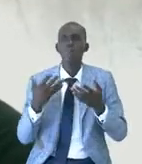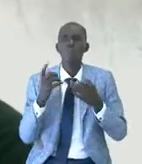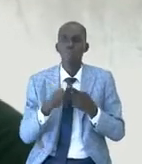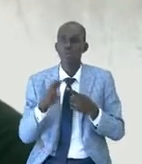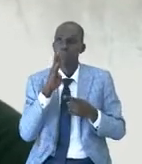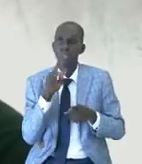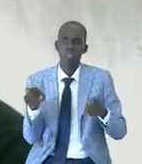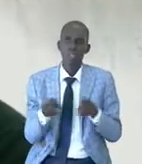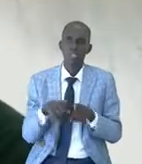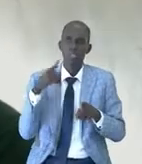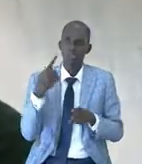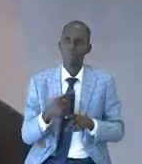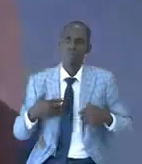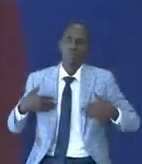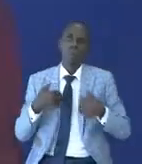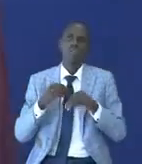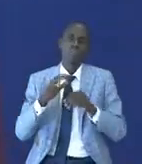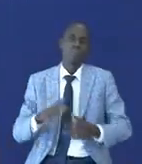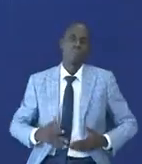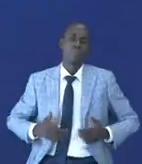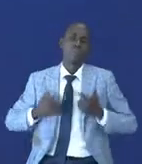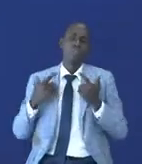beast in your life. See,